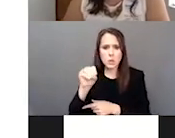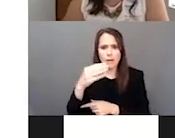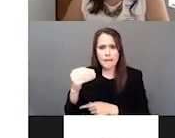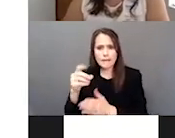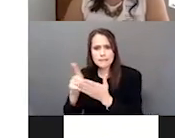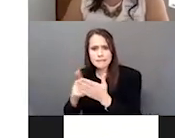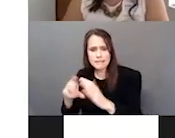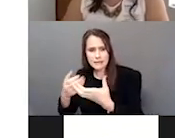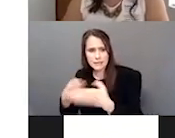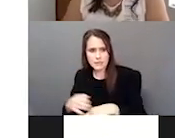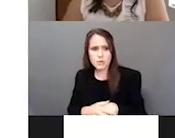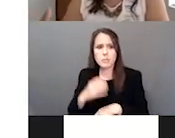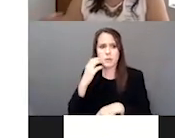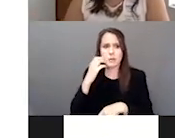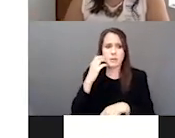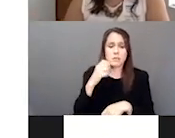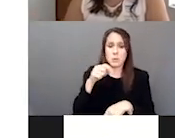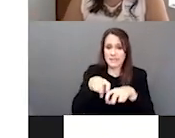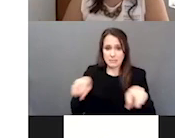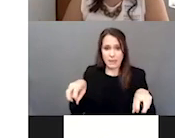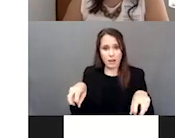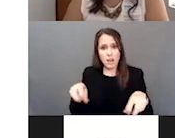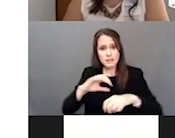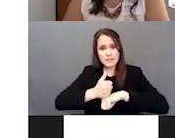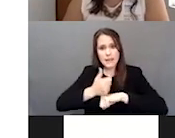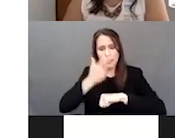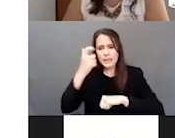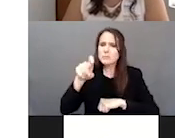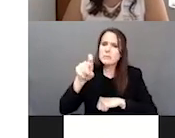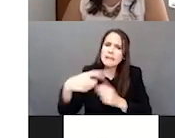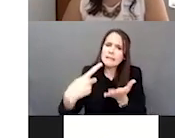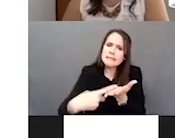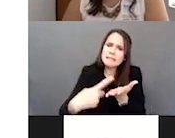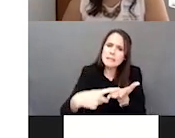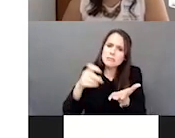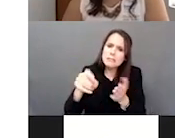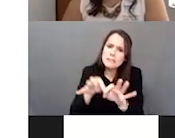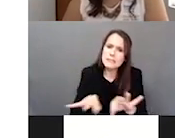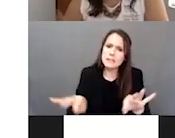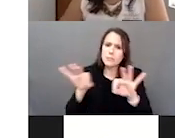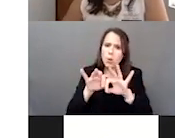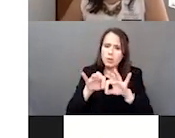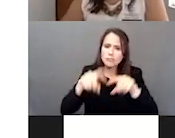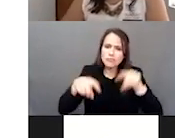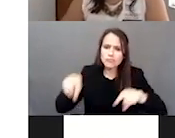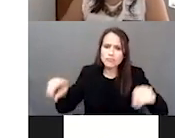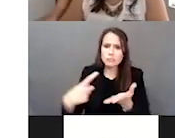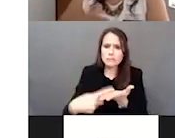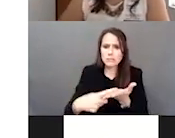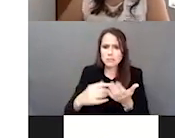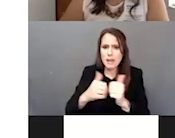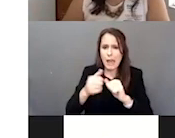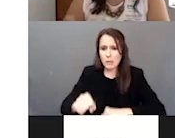panel was actually born from the need to bring these kinds of philosophical discussions to the forefront and how they can be